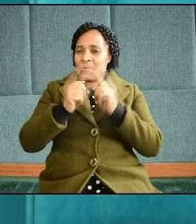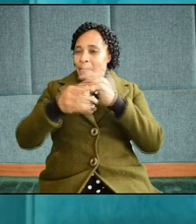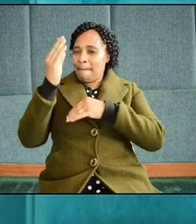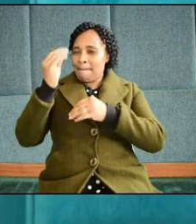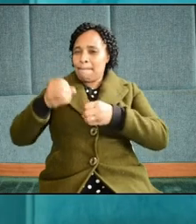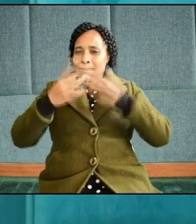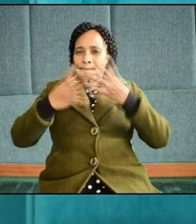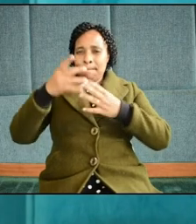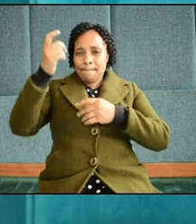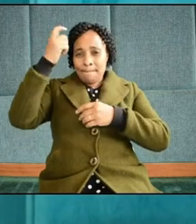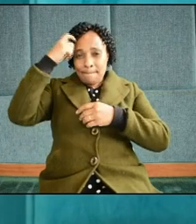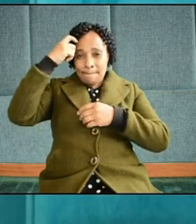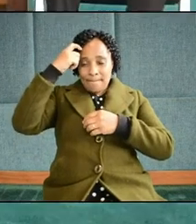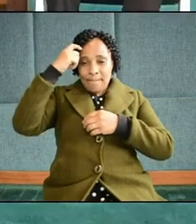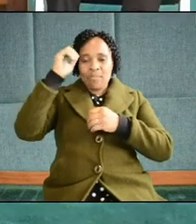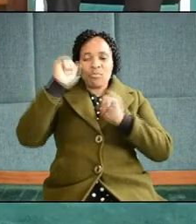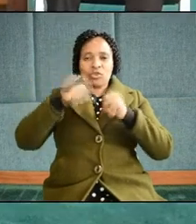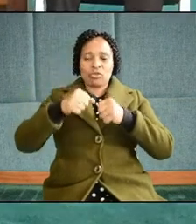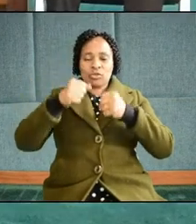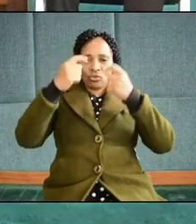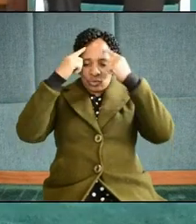the ability to discern.